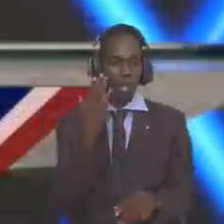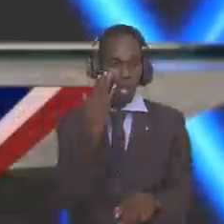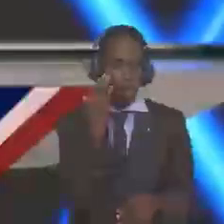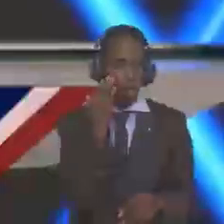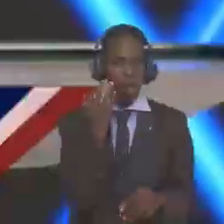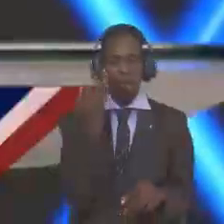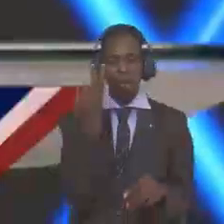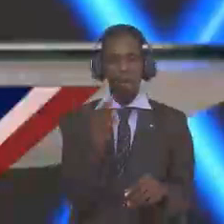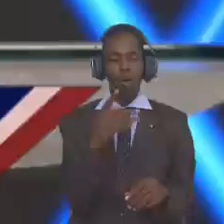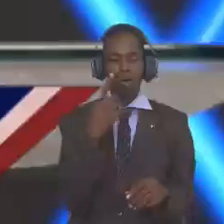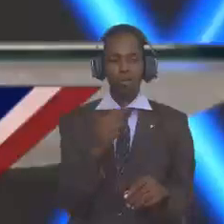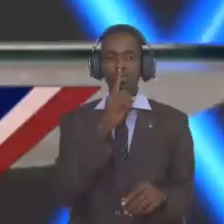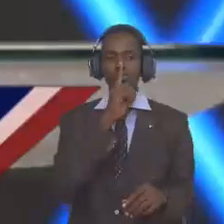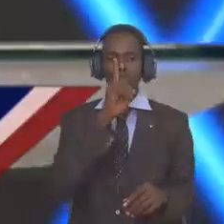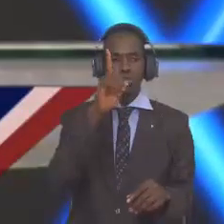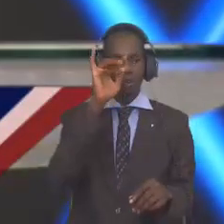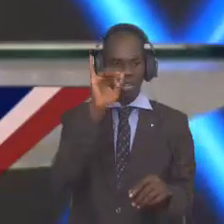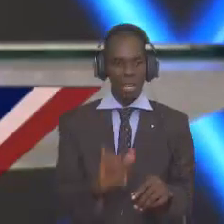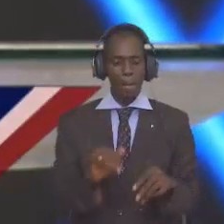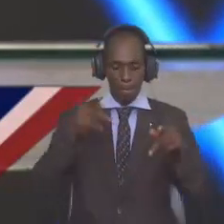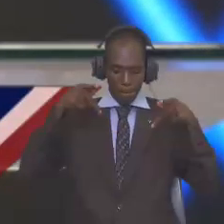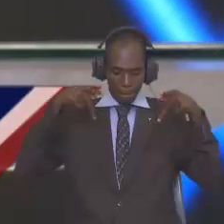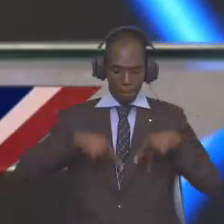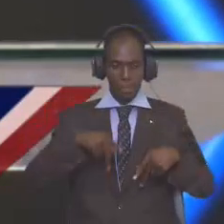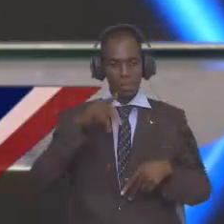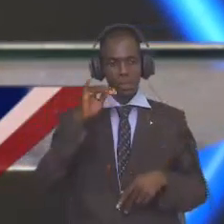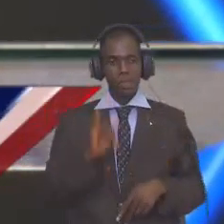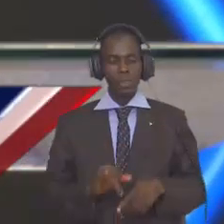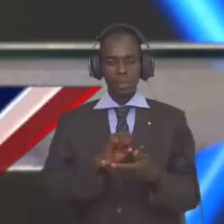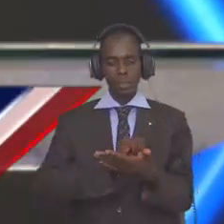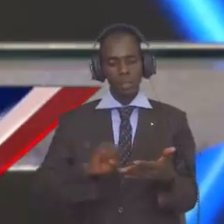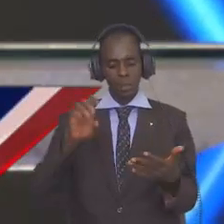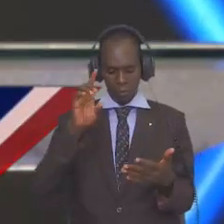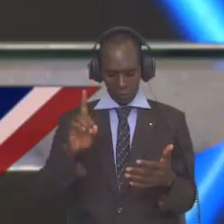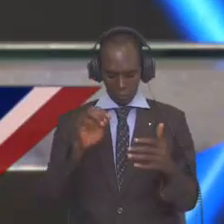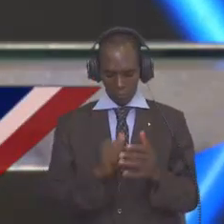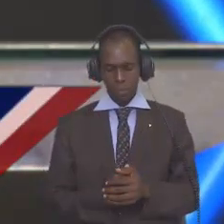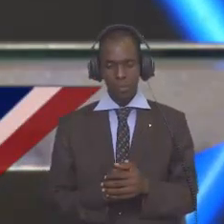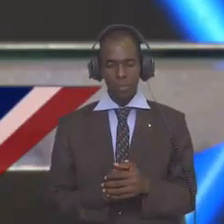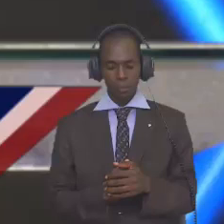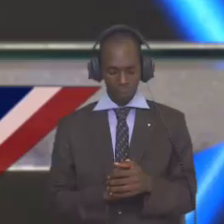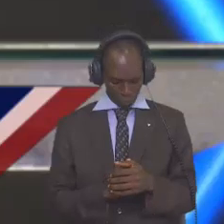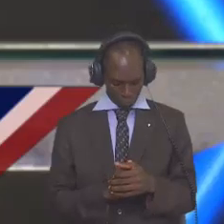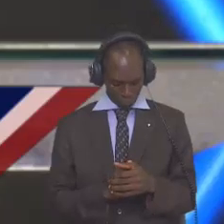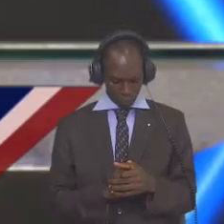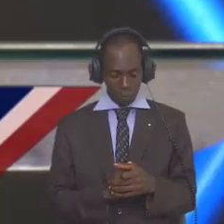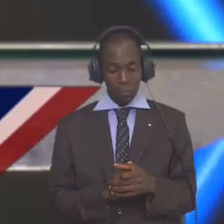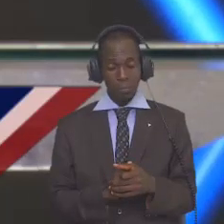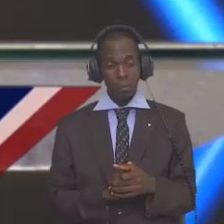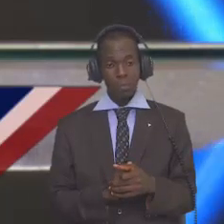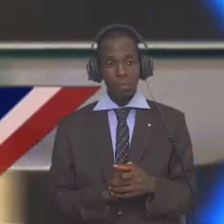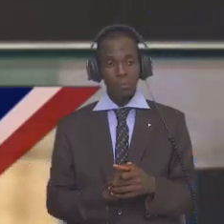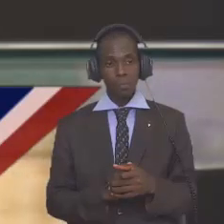acknowledgement of the truly personally sanctified. Positive acknowledgement of those who are